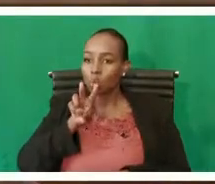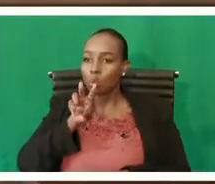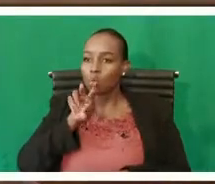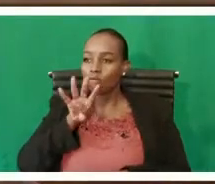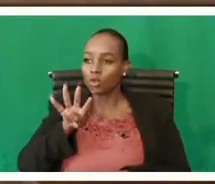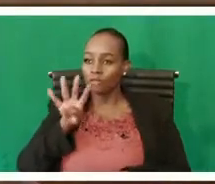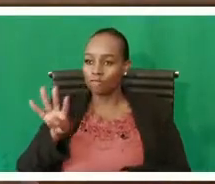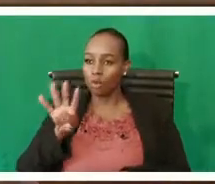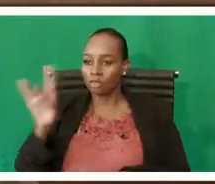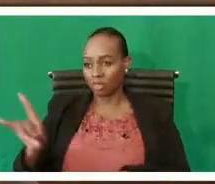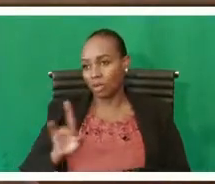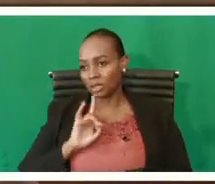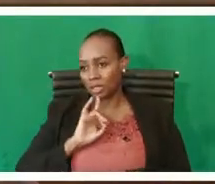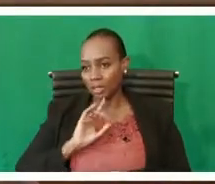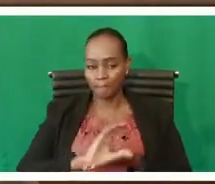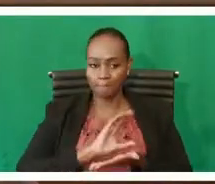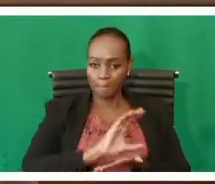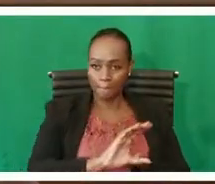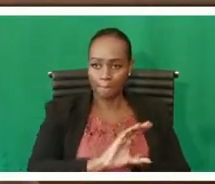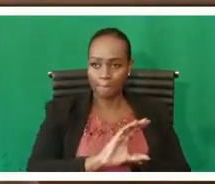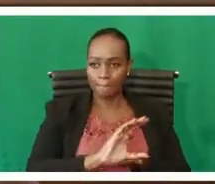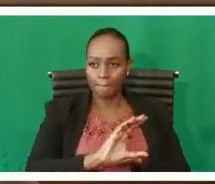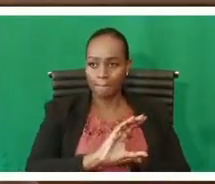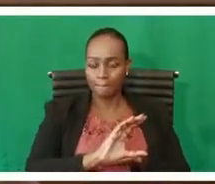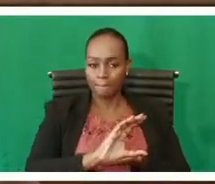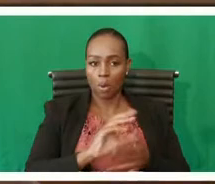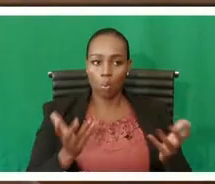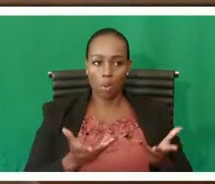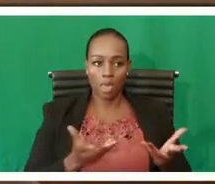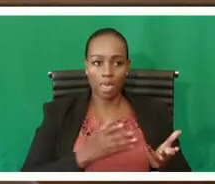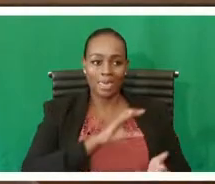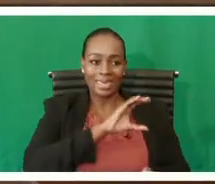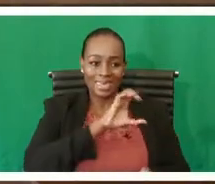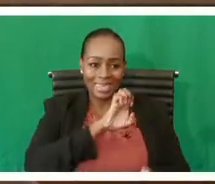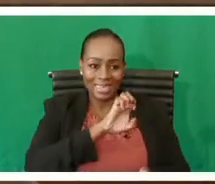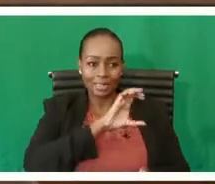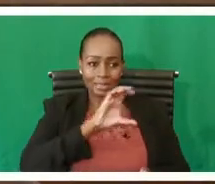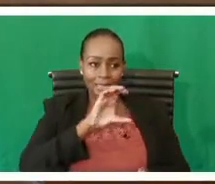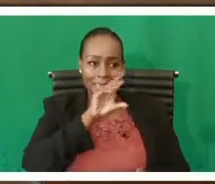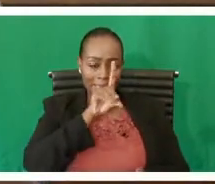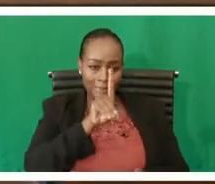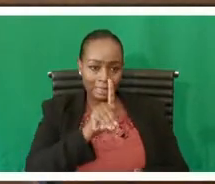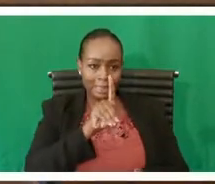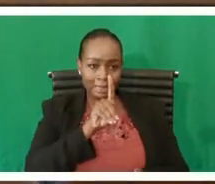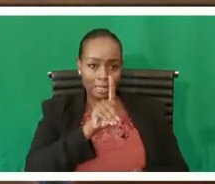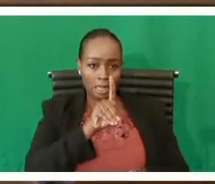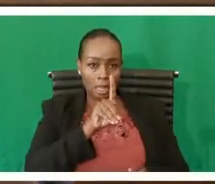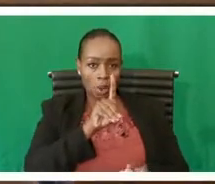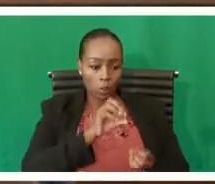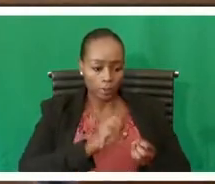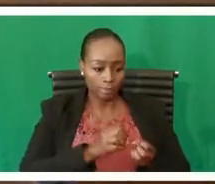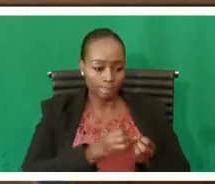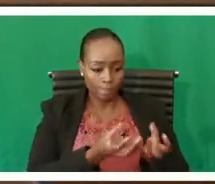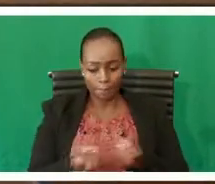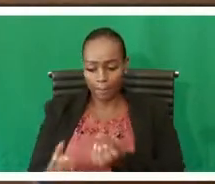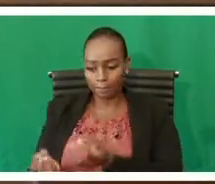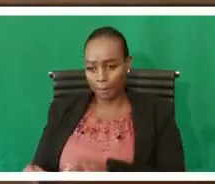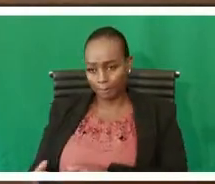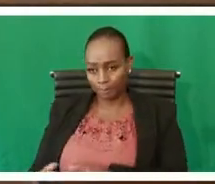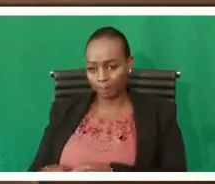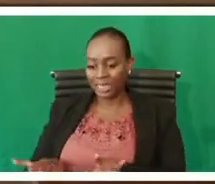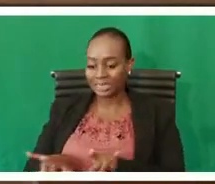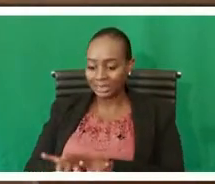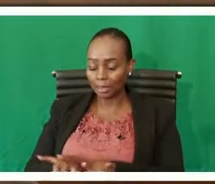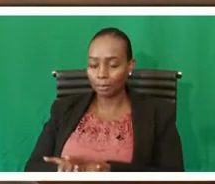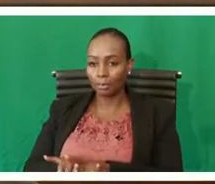38,284,000 allocated to ECD force work to compliance support workers as part of